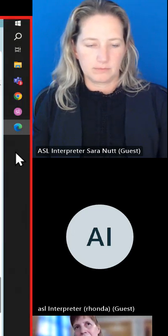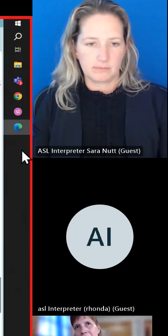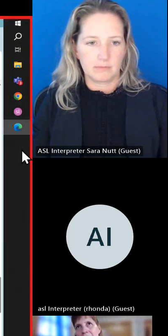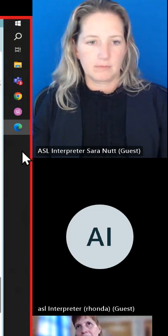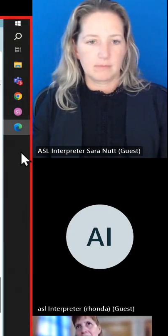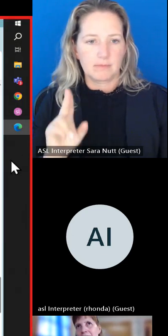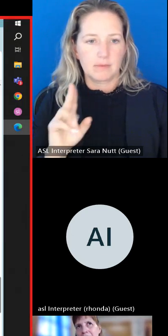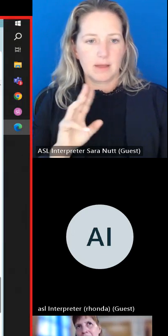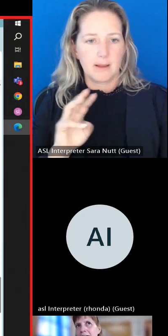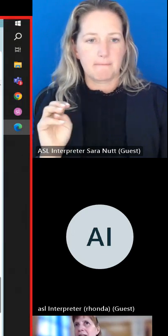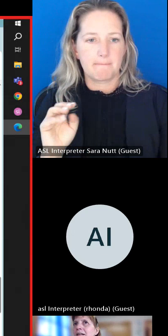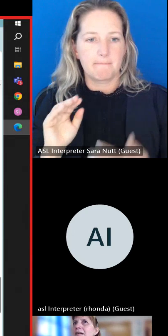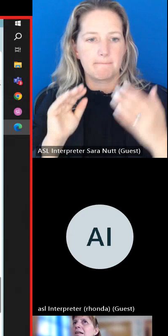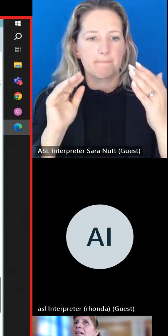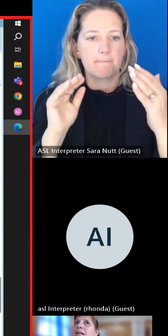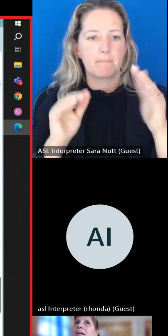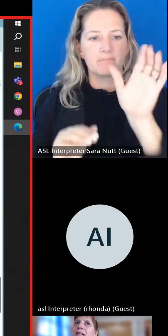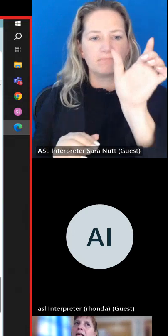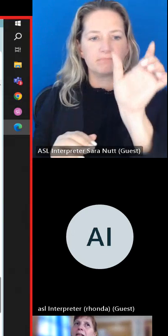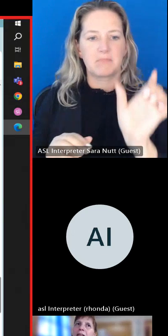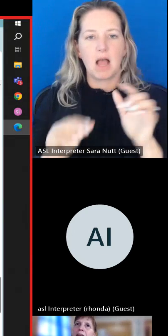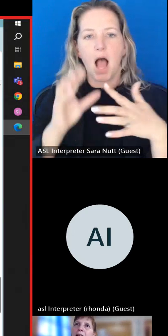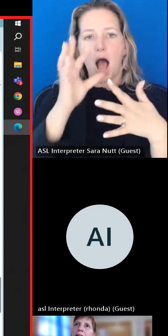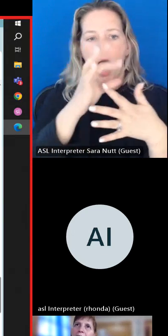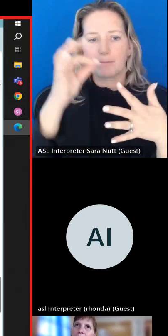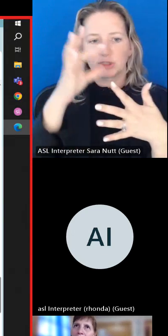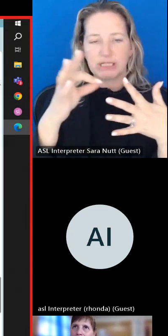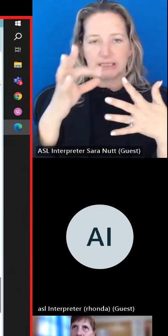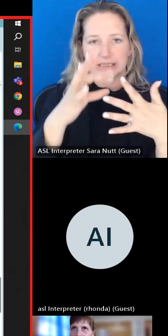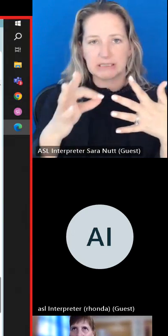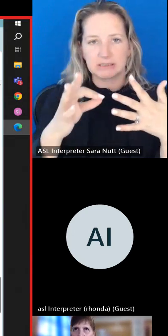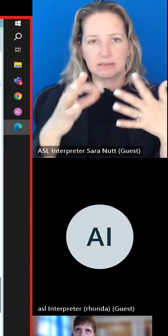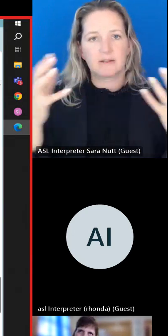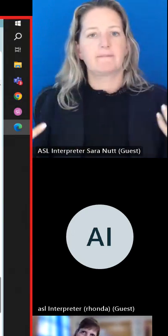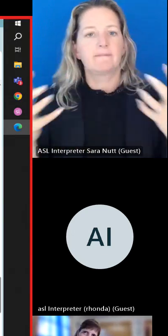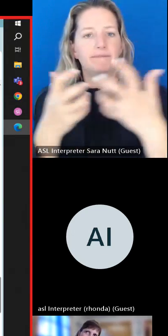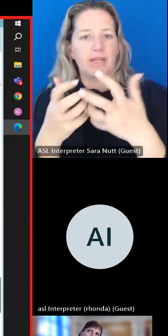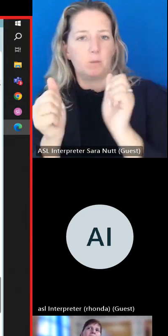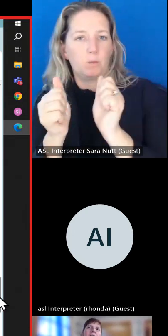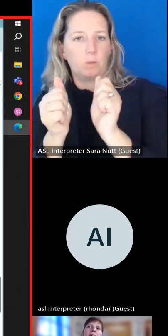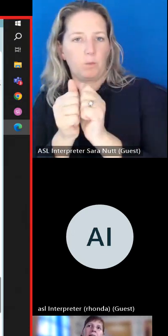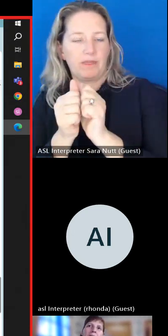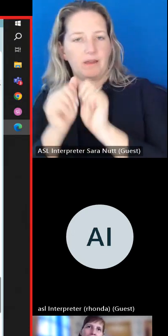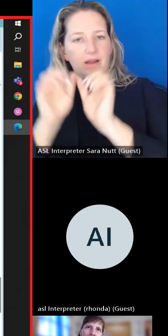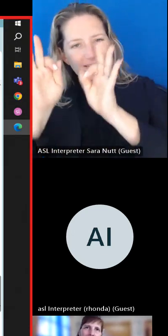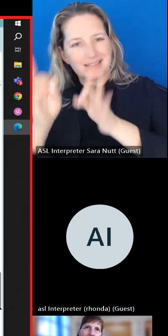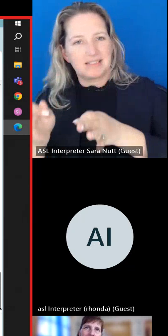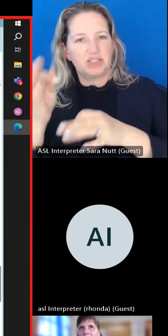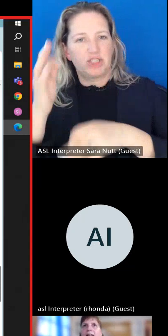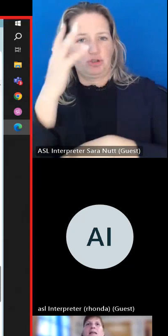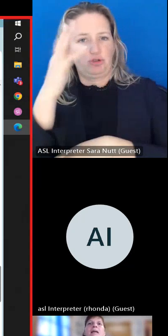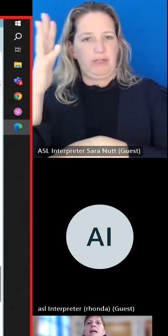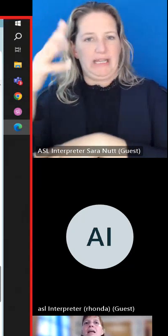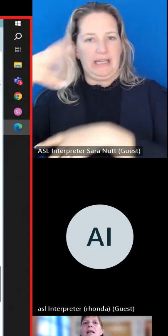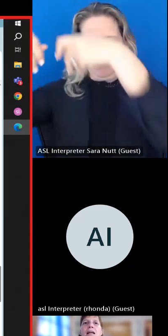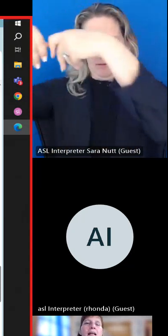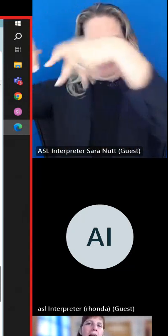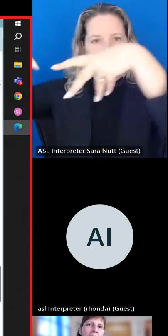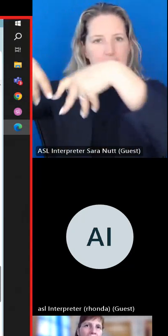options fit into a decision tree? Okay. And I guess the last